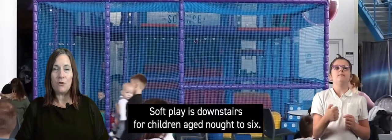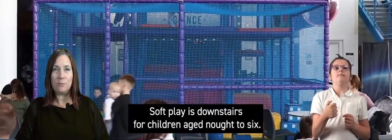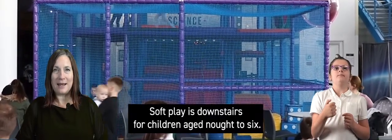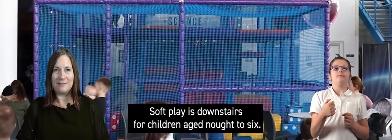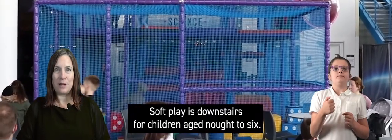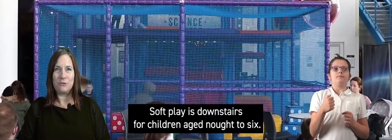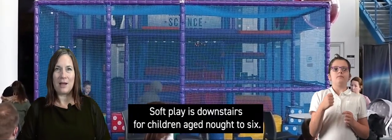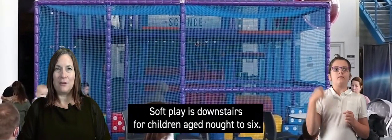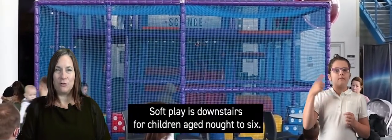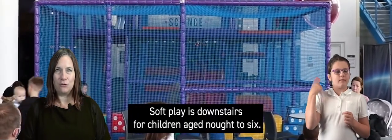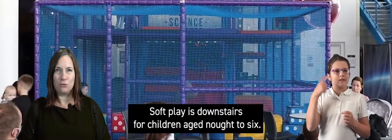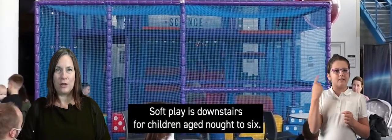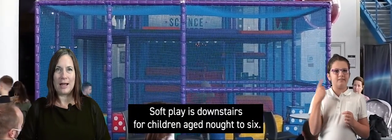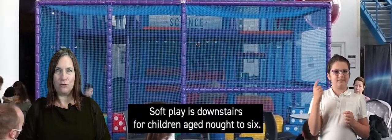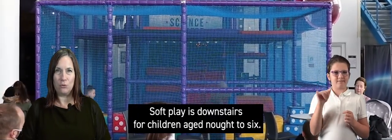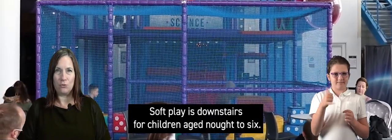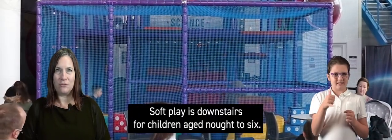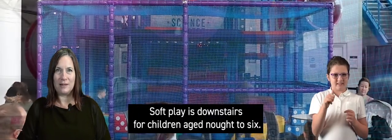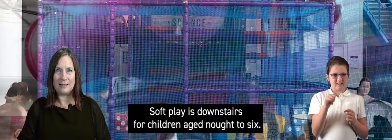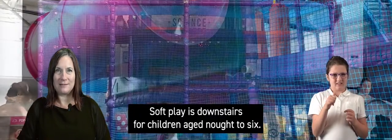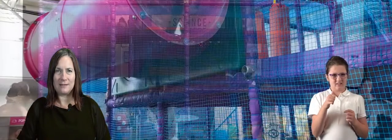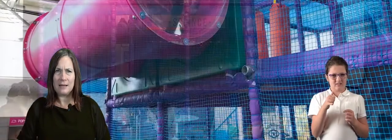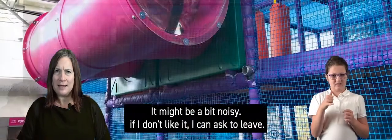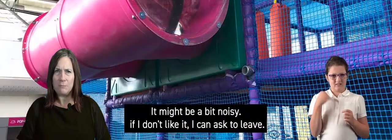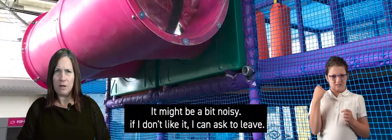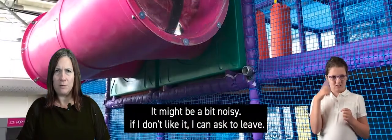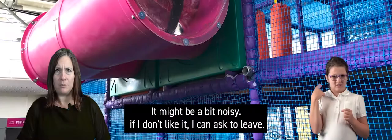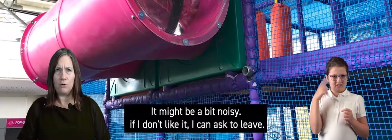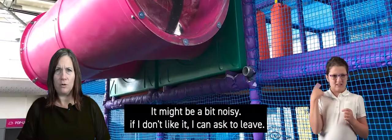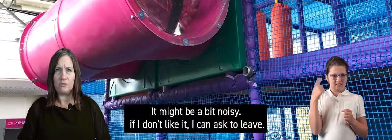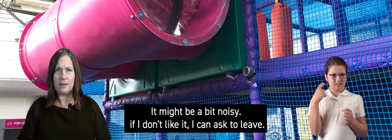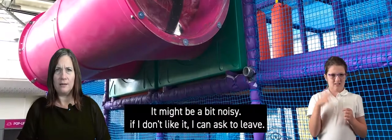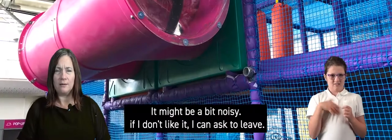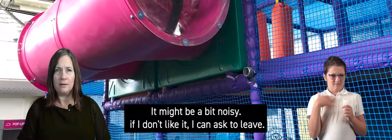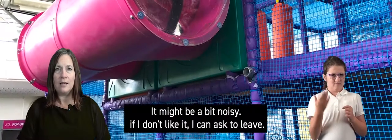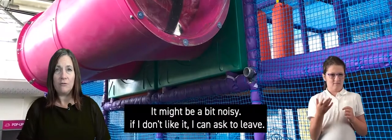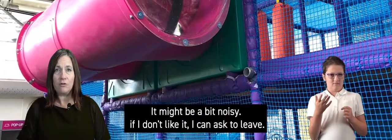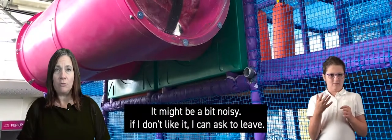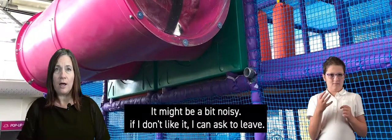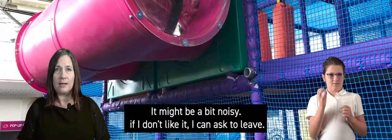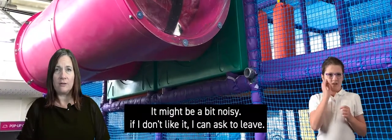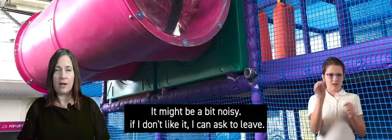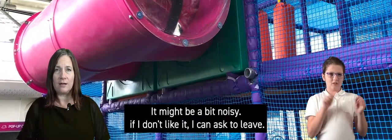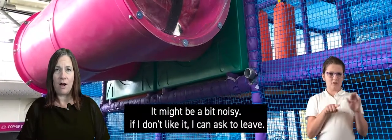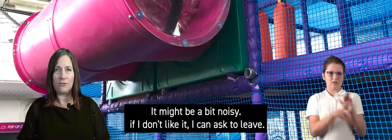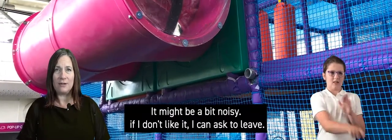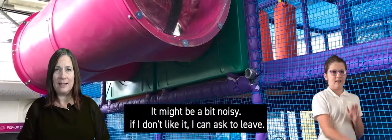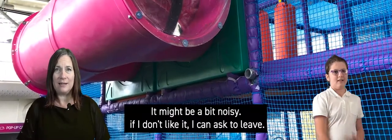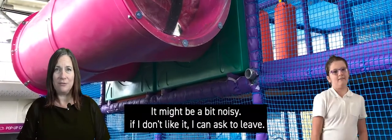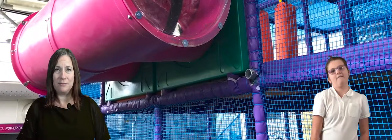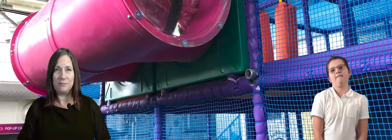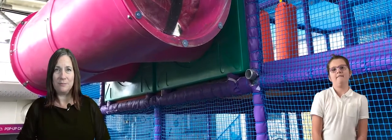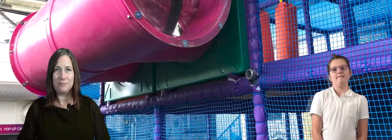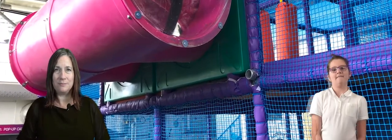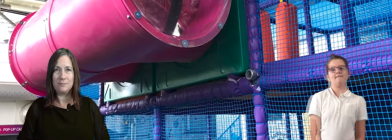Soft play is downstairs for children aged 0-6. It might be a bit noisy. If I don't like it I can ask to